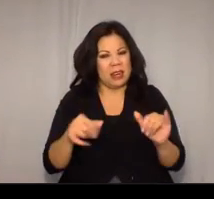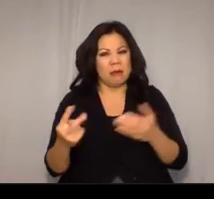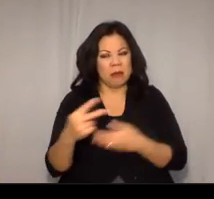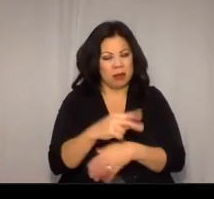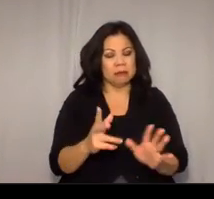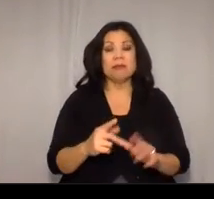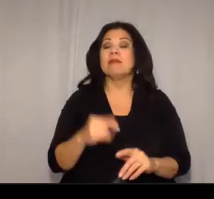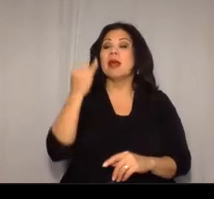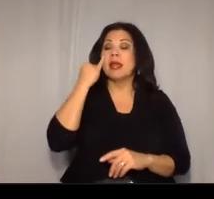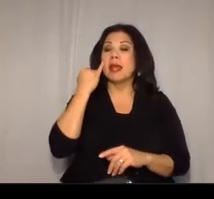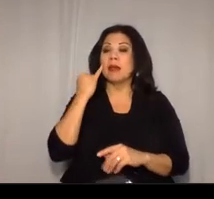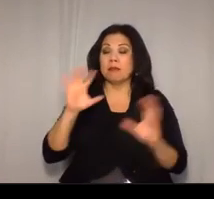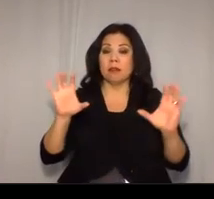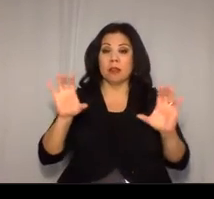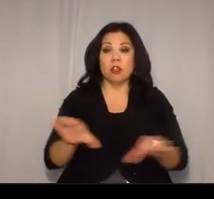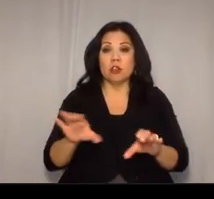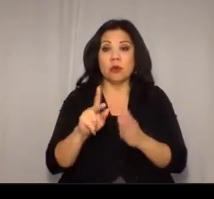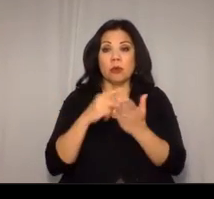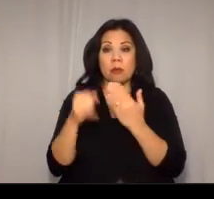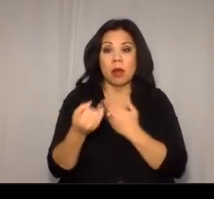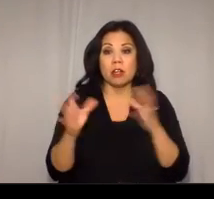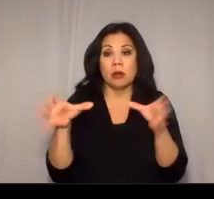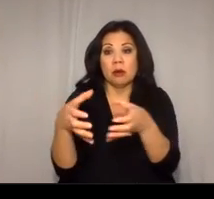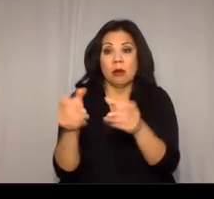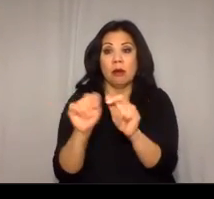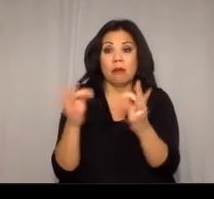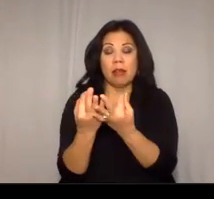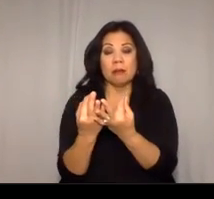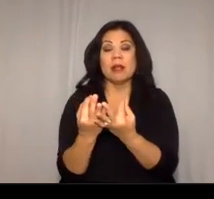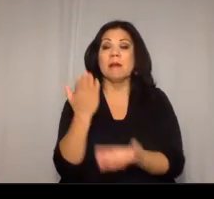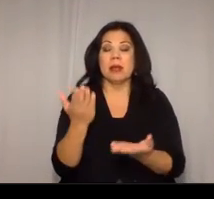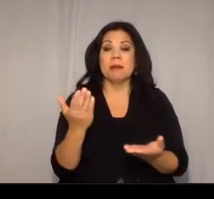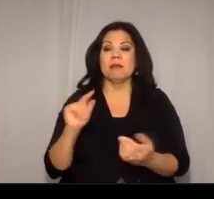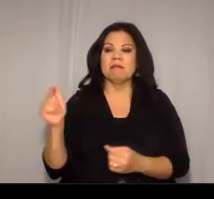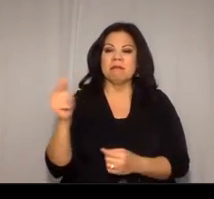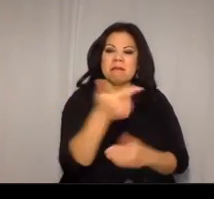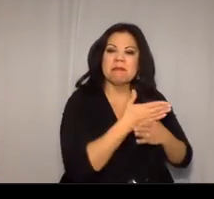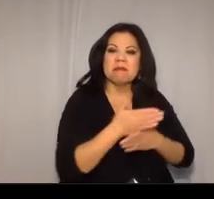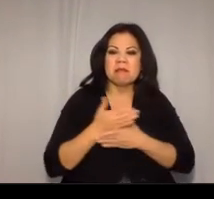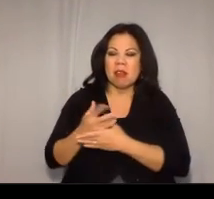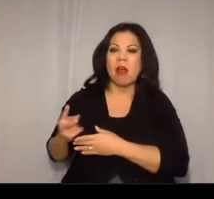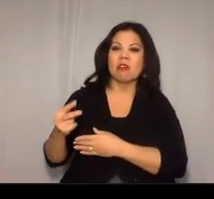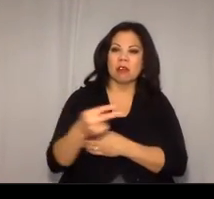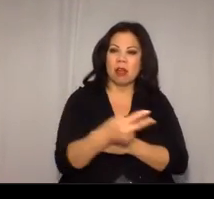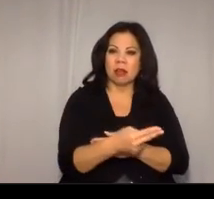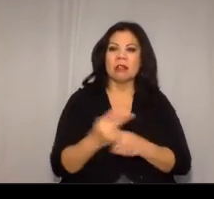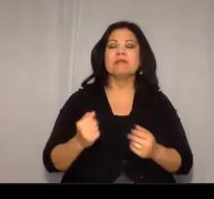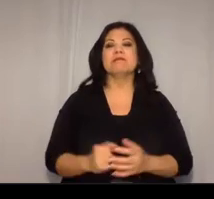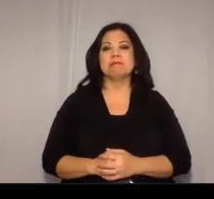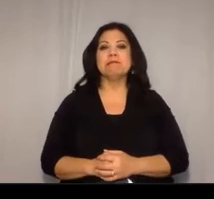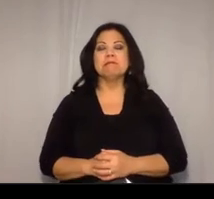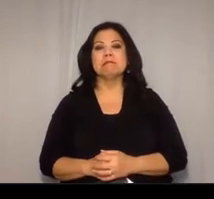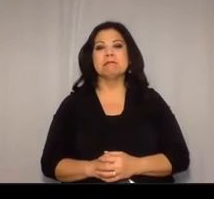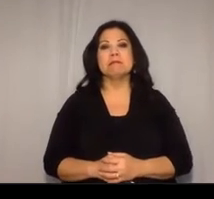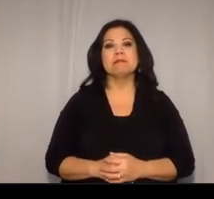going to do this as a family, you might have a little assembly line and have a bunch of people cut out papers. All right, so I